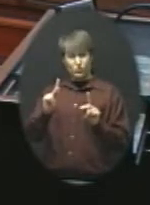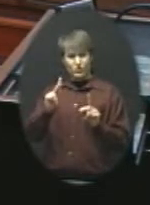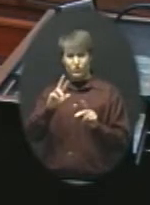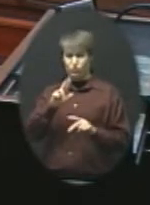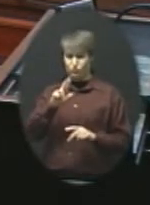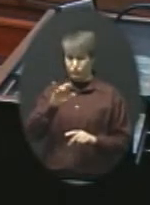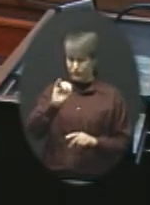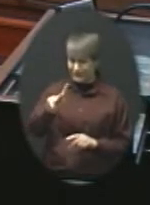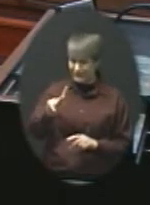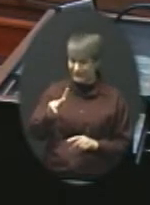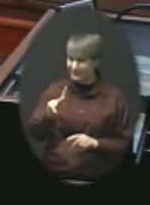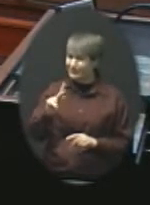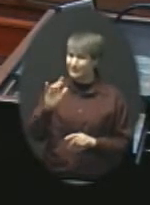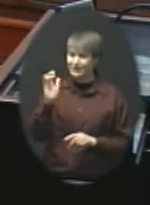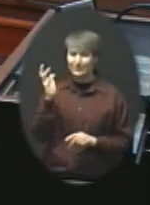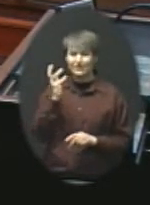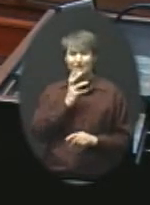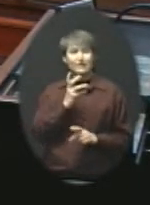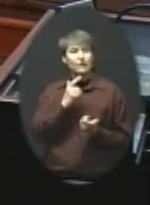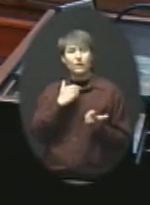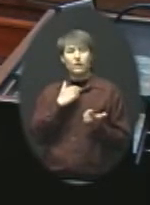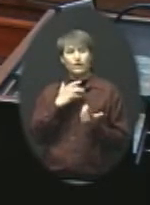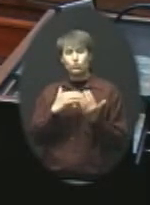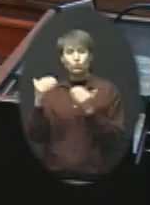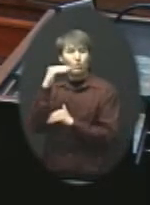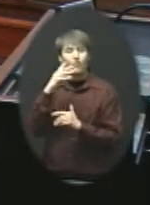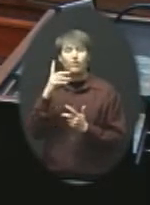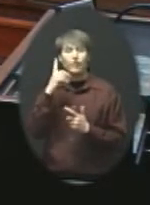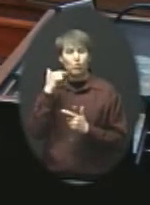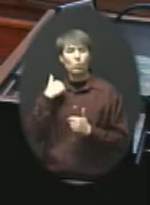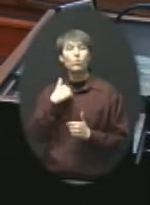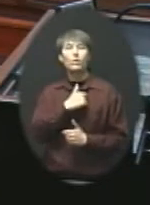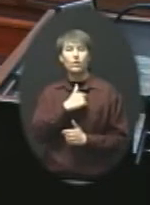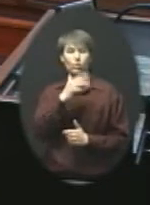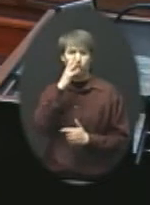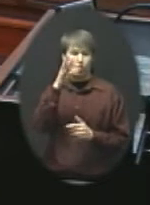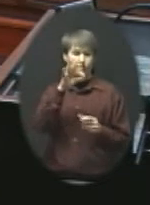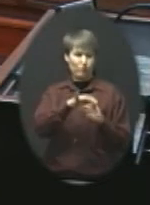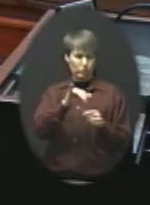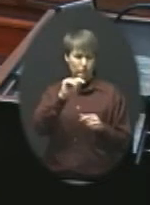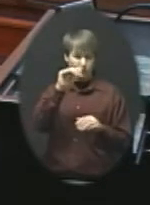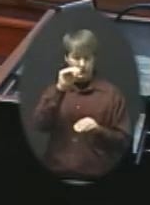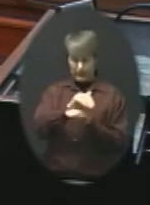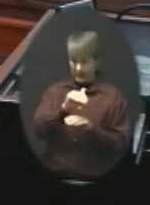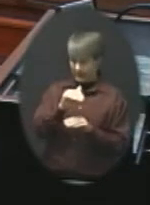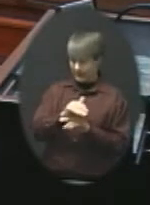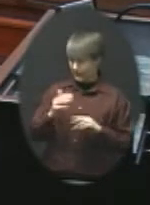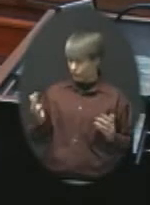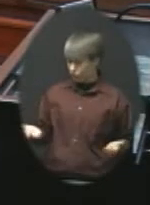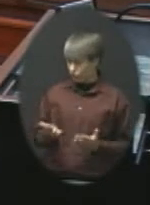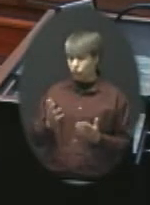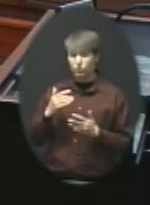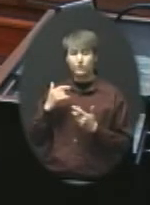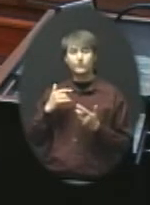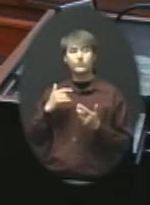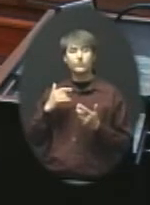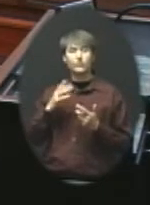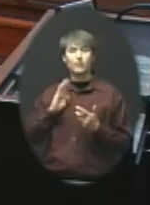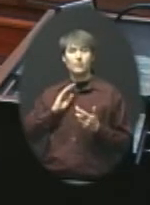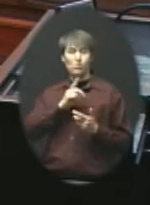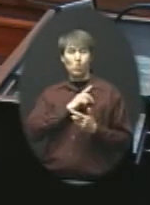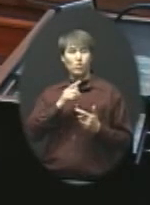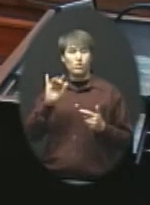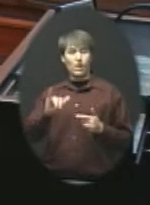here is great enough that we are making a statement or going to vote on it tonight as a resolution as a board